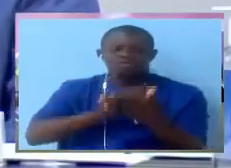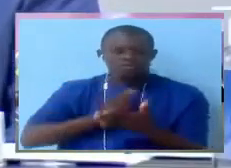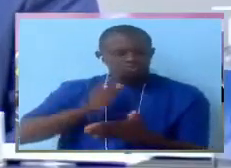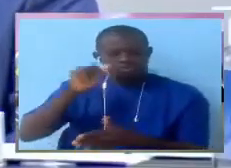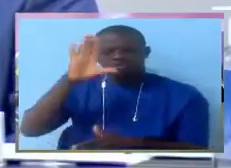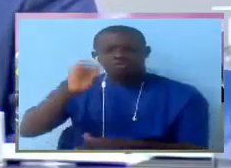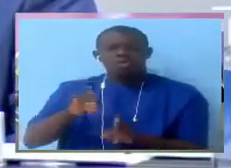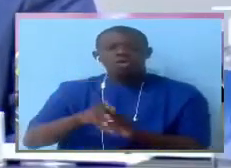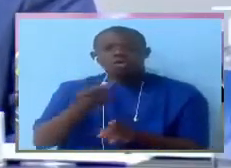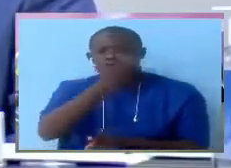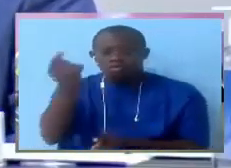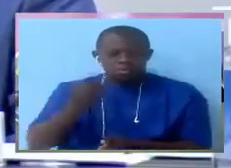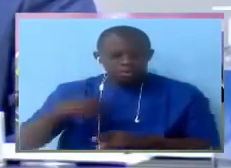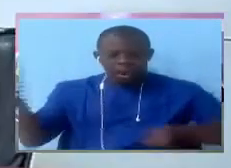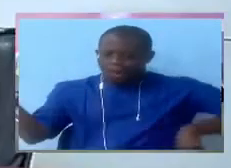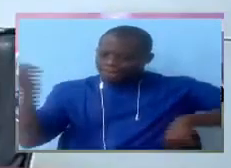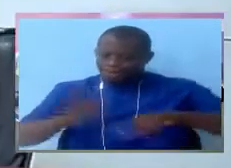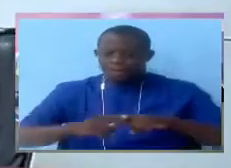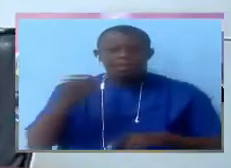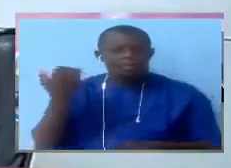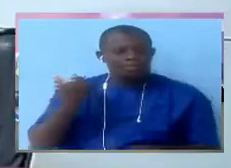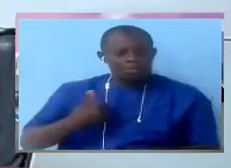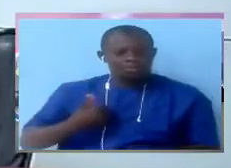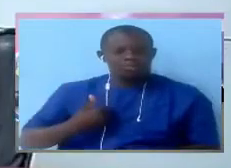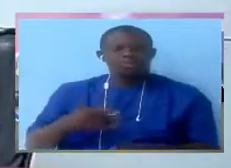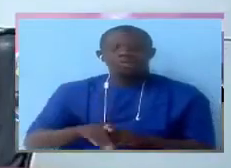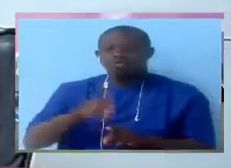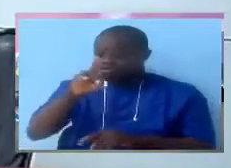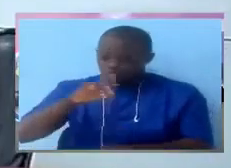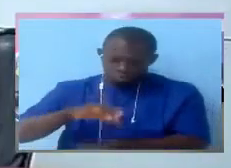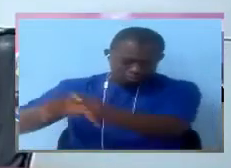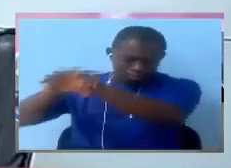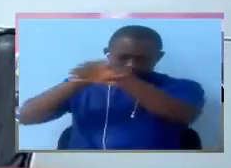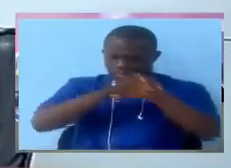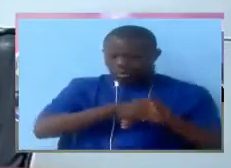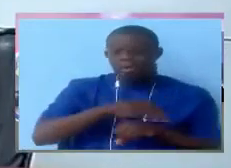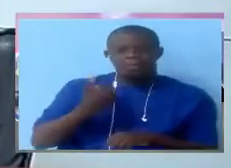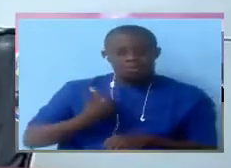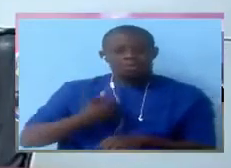you beat people up gaay dañ de door mom they used to beat